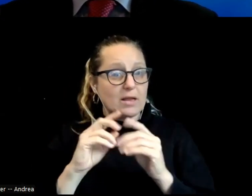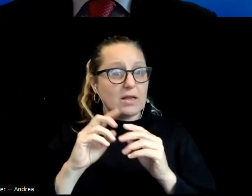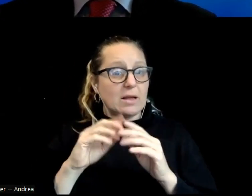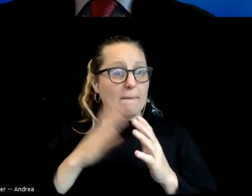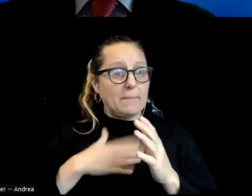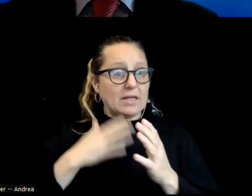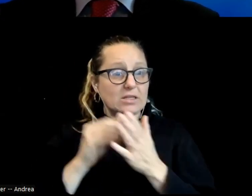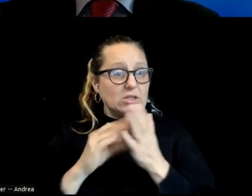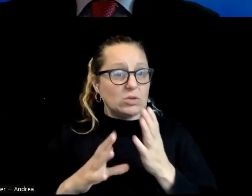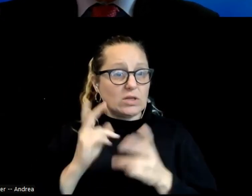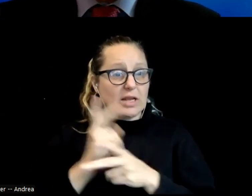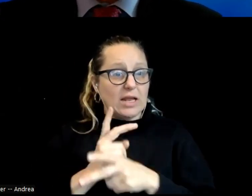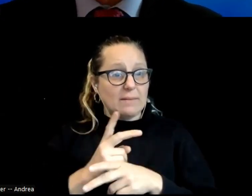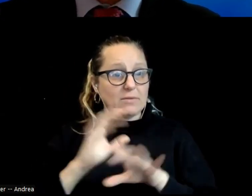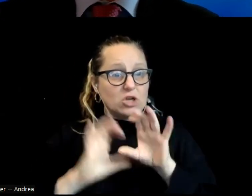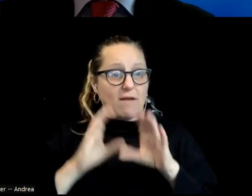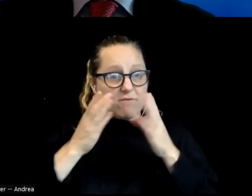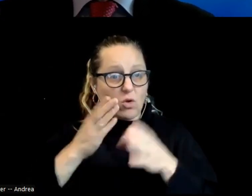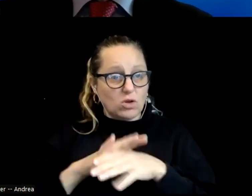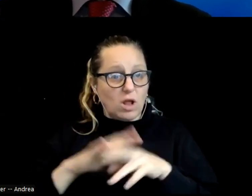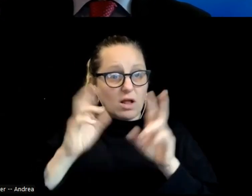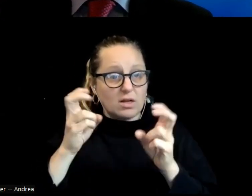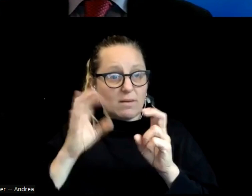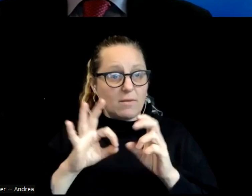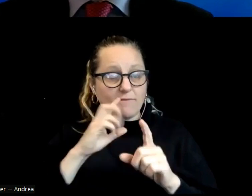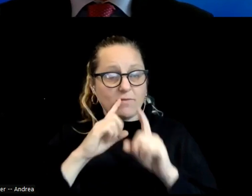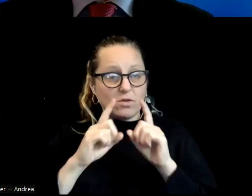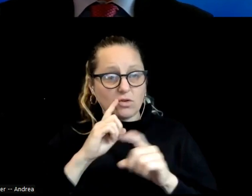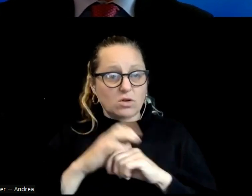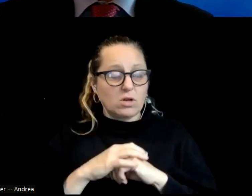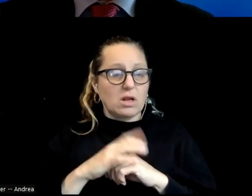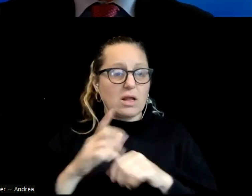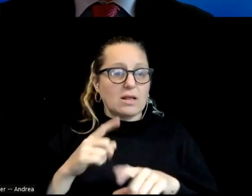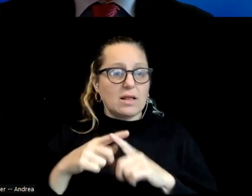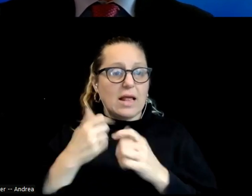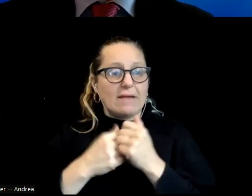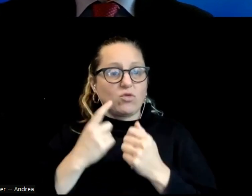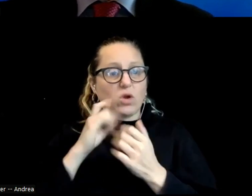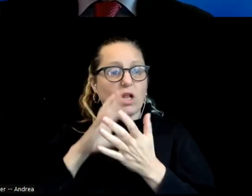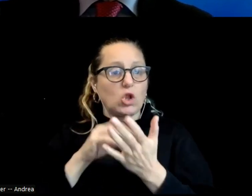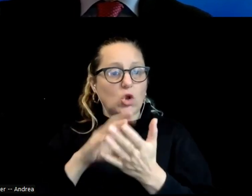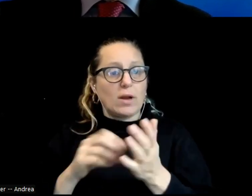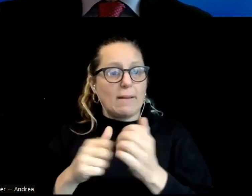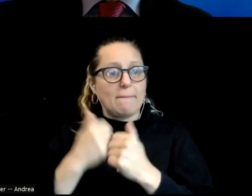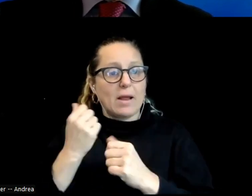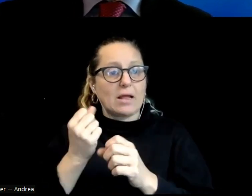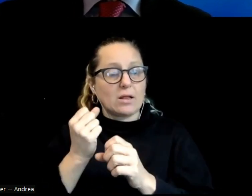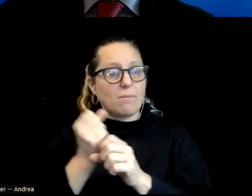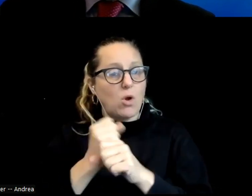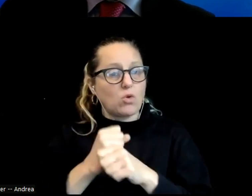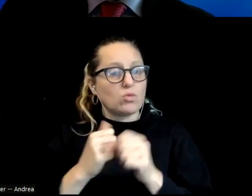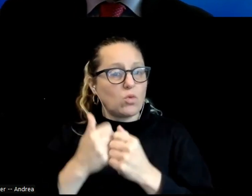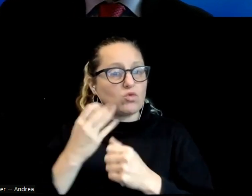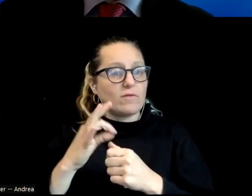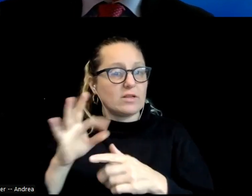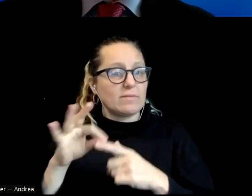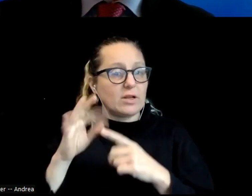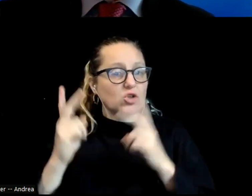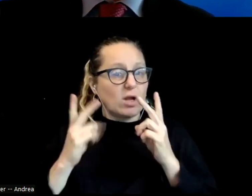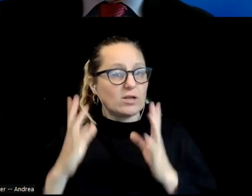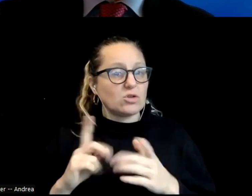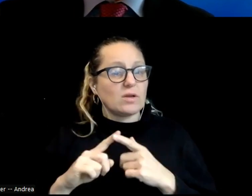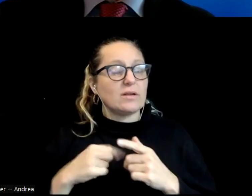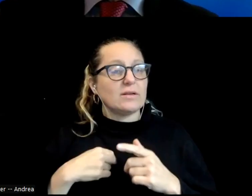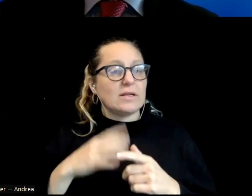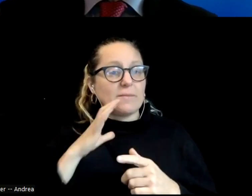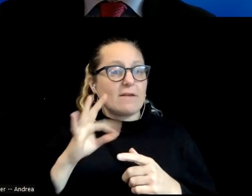chat focused on our topic of conversation so that everybody can learn and make the most from our special guests. Speaking of